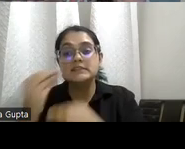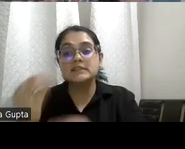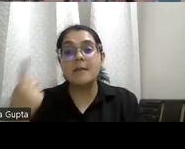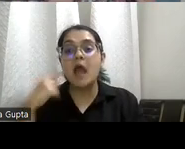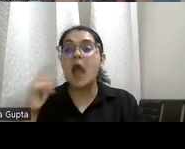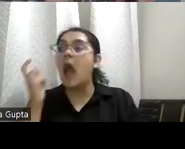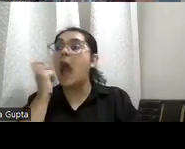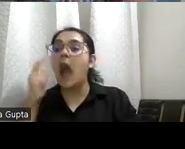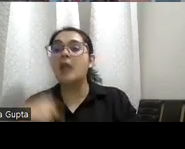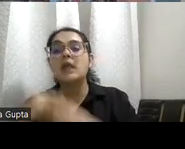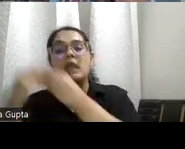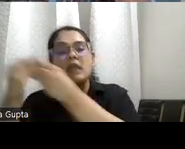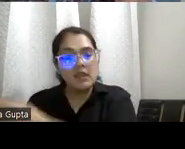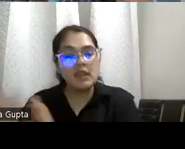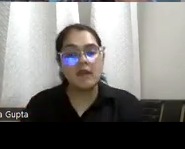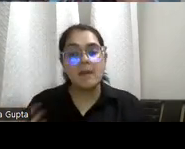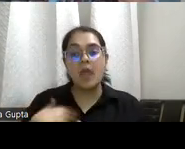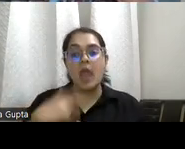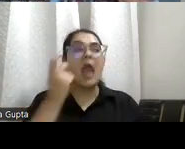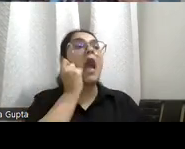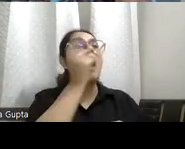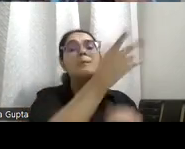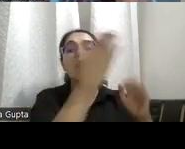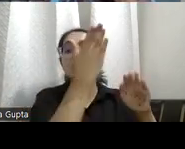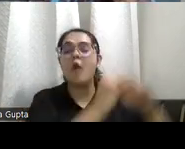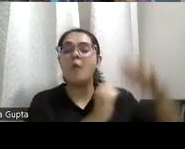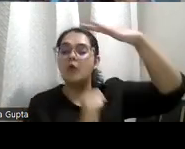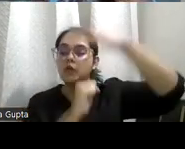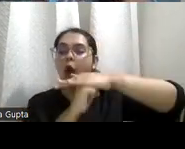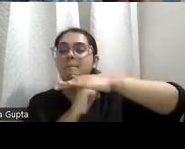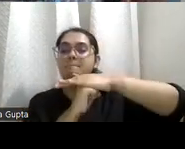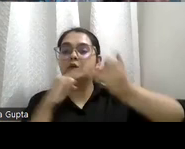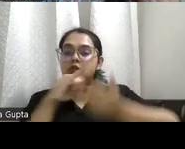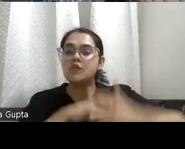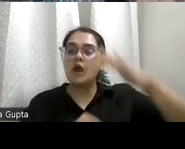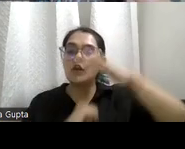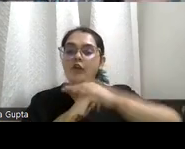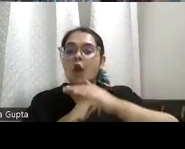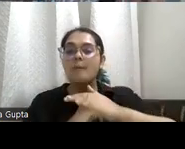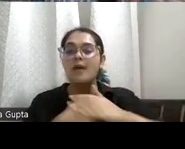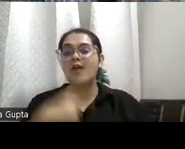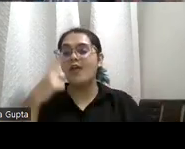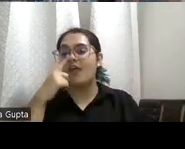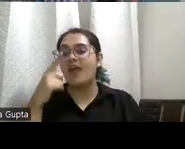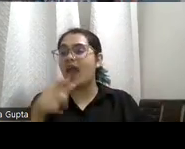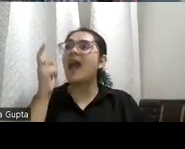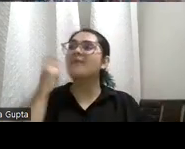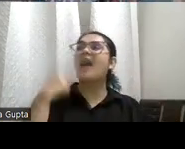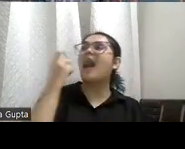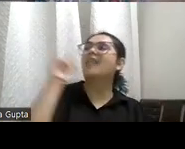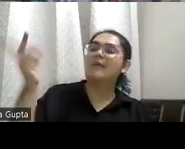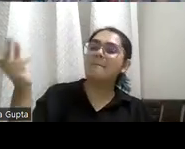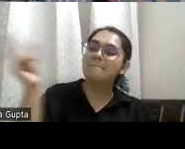favor high, men coming for the top of the society, favor the man